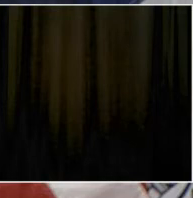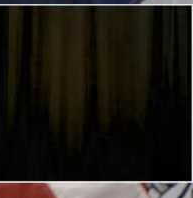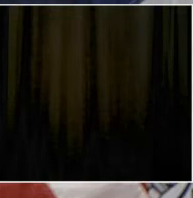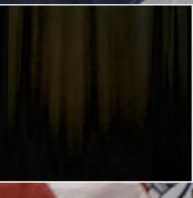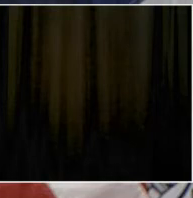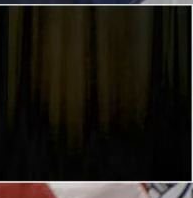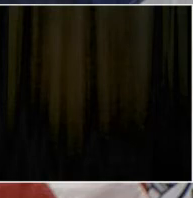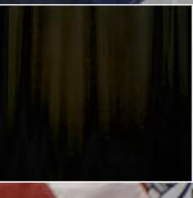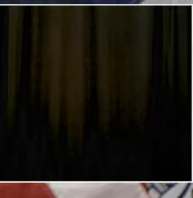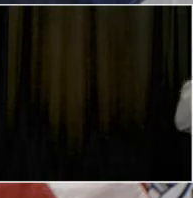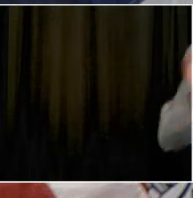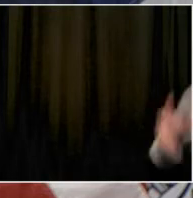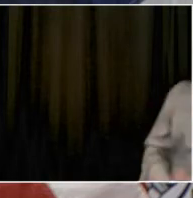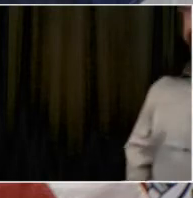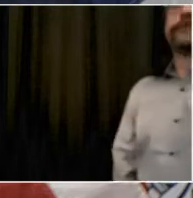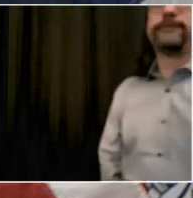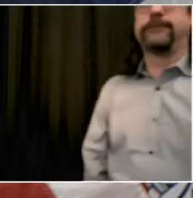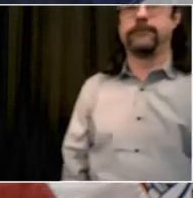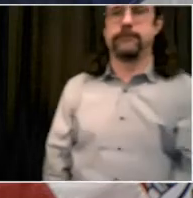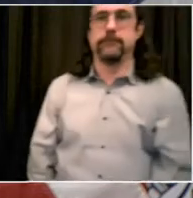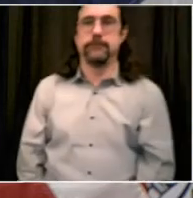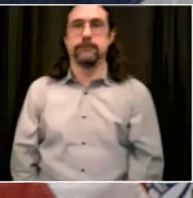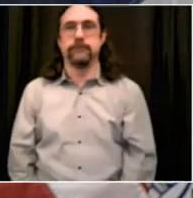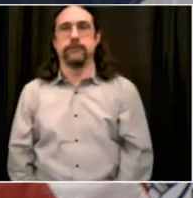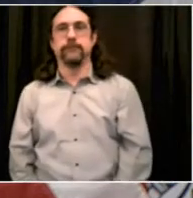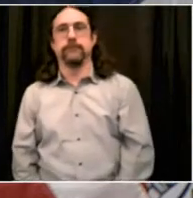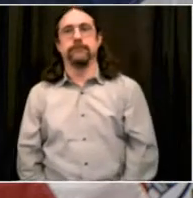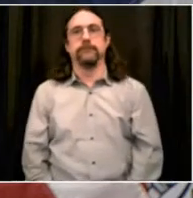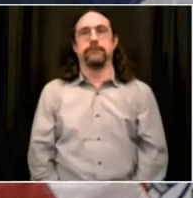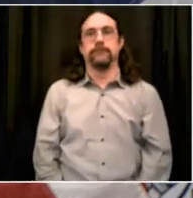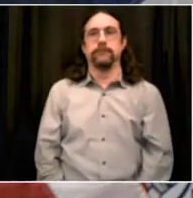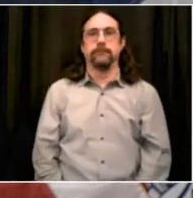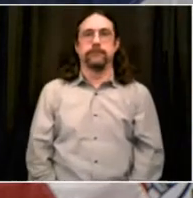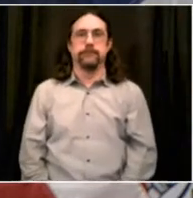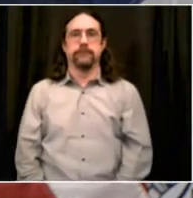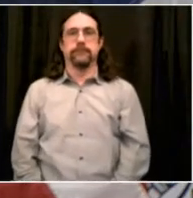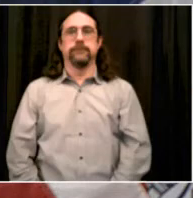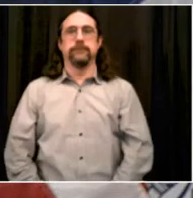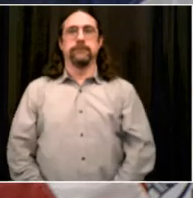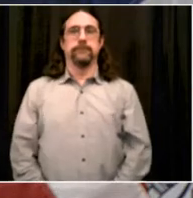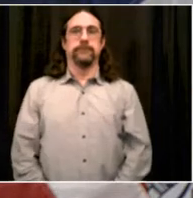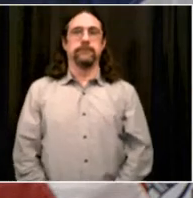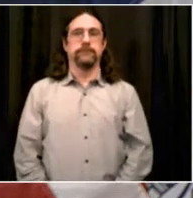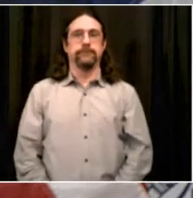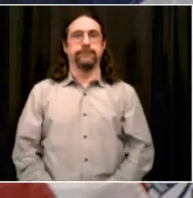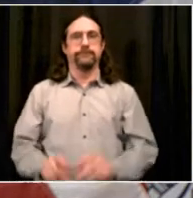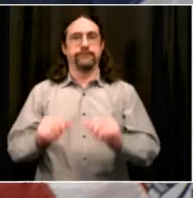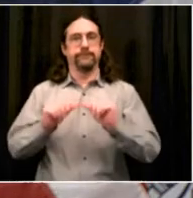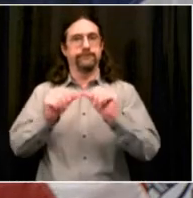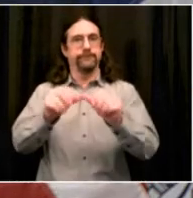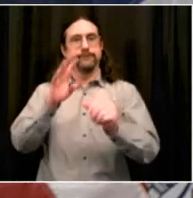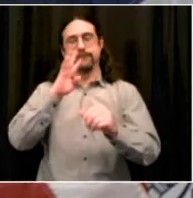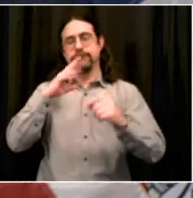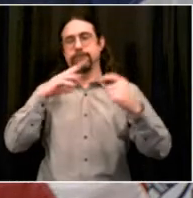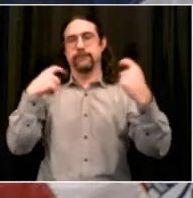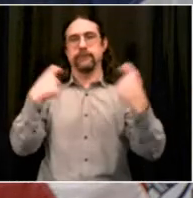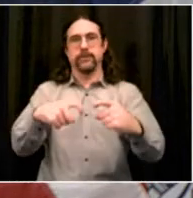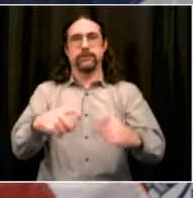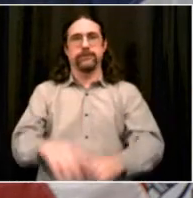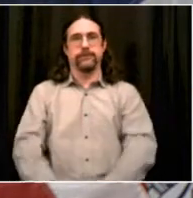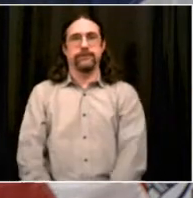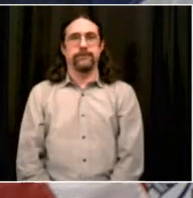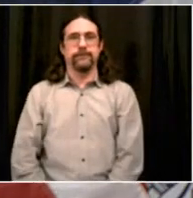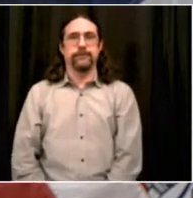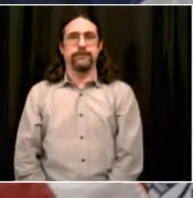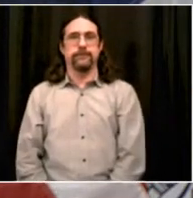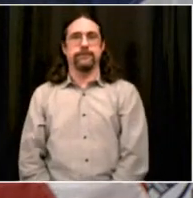si no hay síntomas. Debemos seguir luchando para mantener esta pandemia bajo